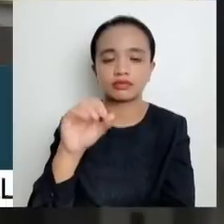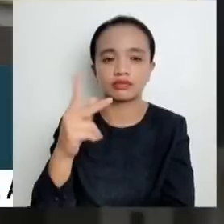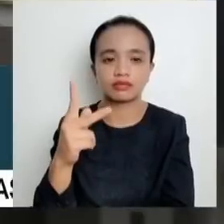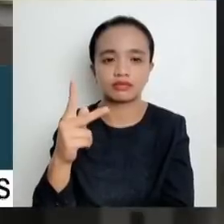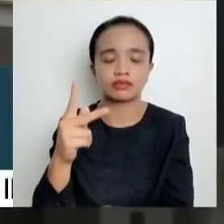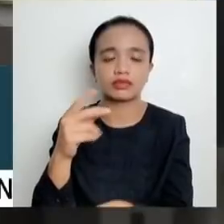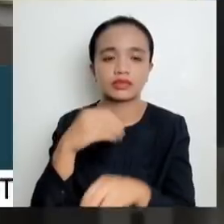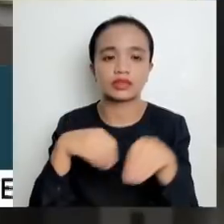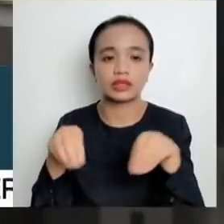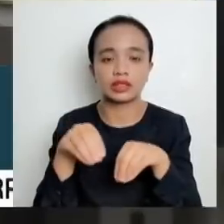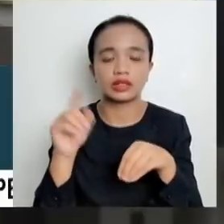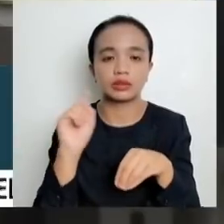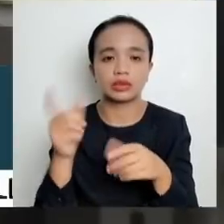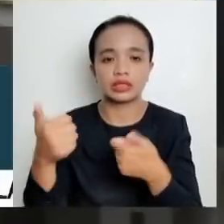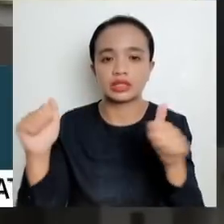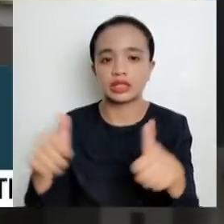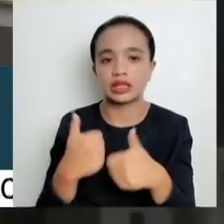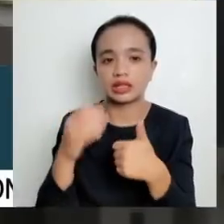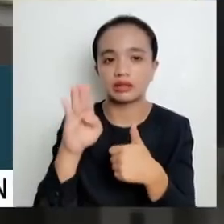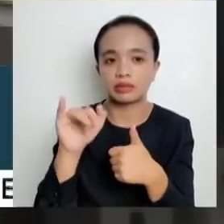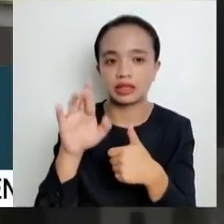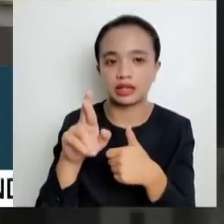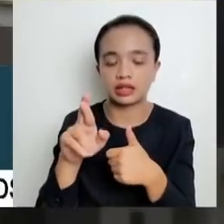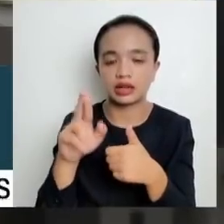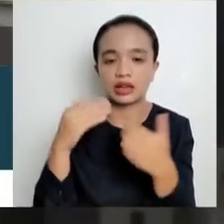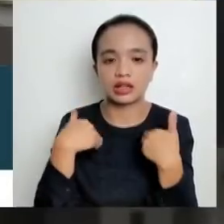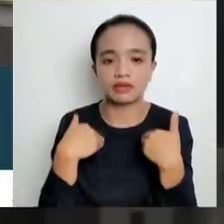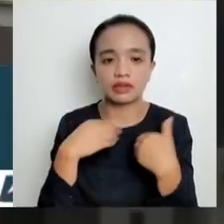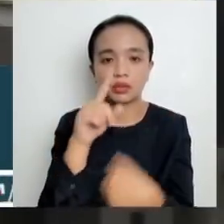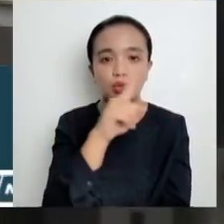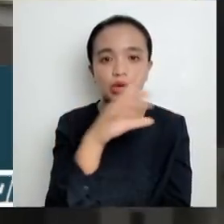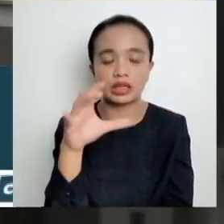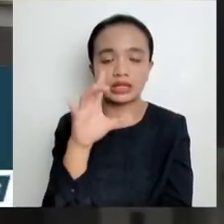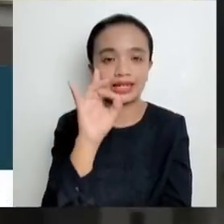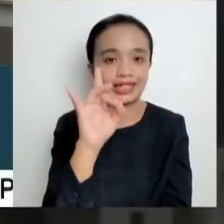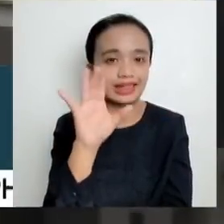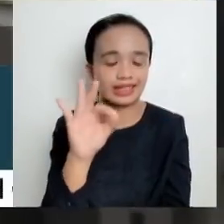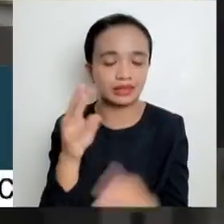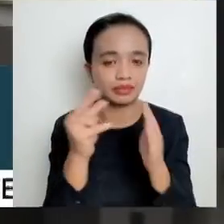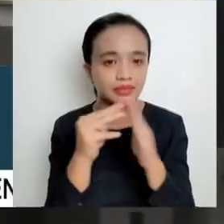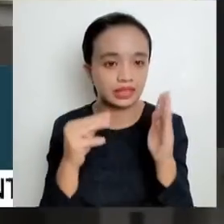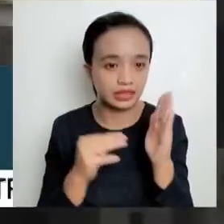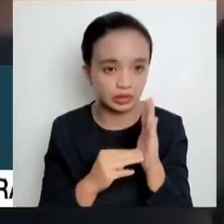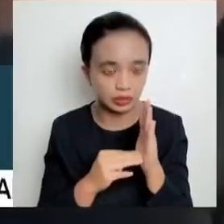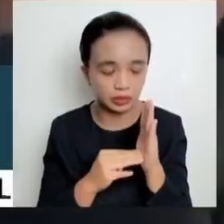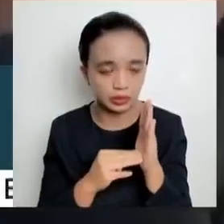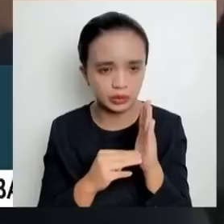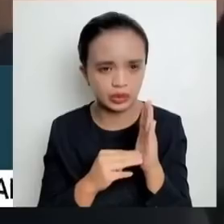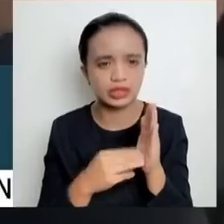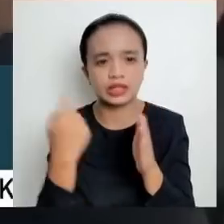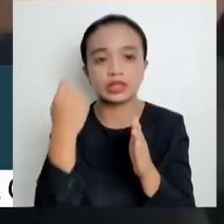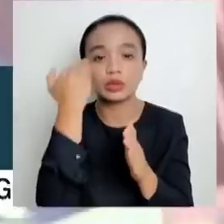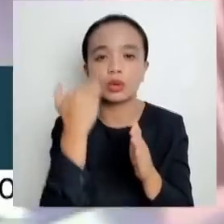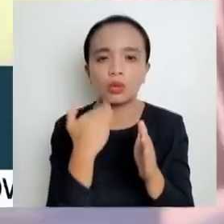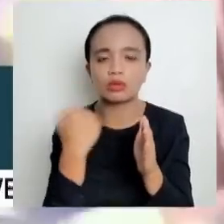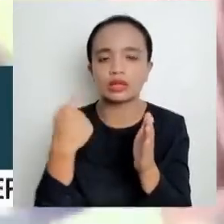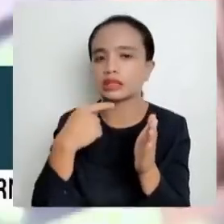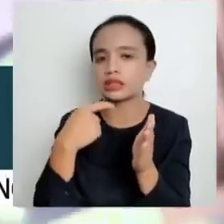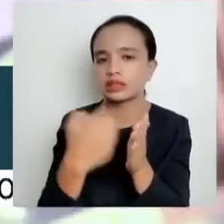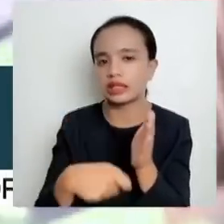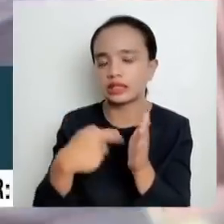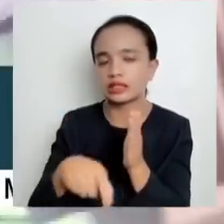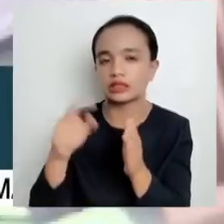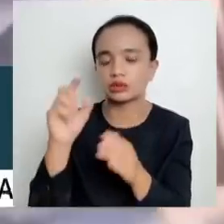challenge a BIR finding that it has over 189 million pesos in tax deficiencies in